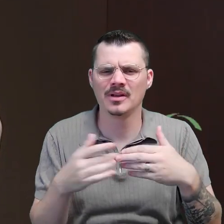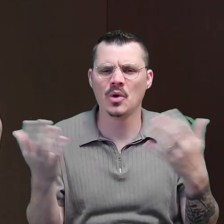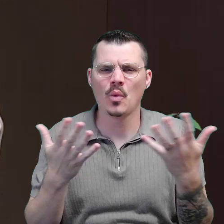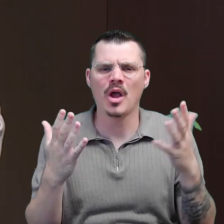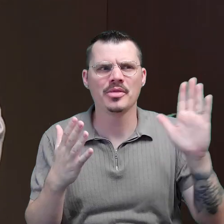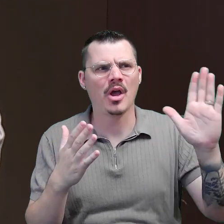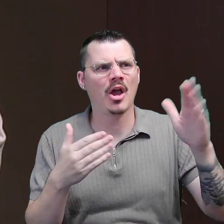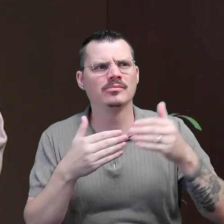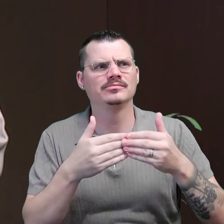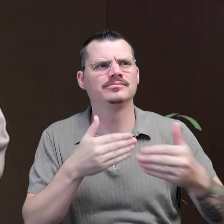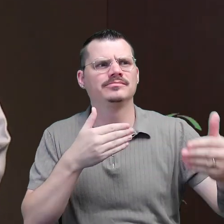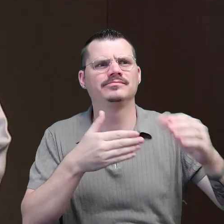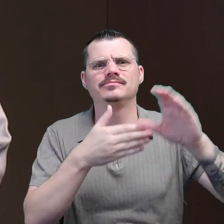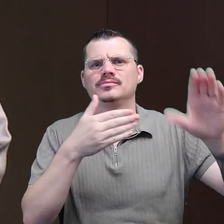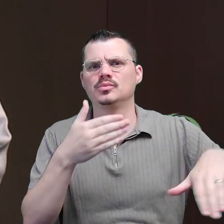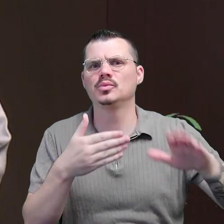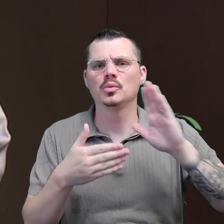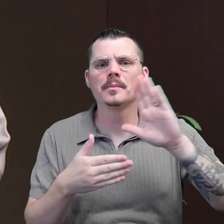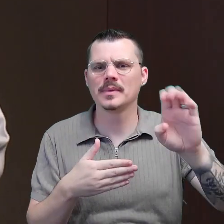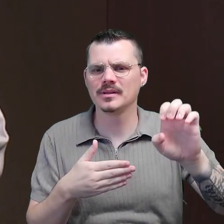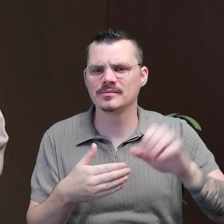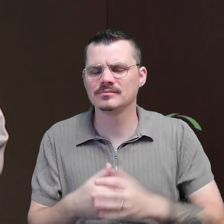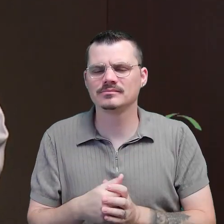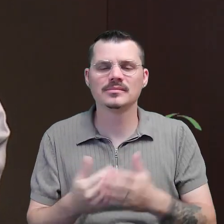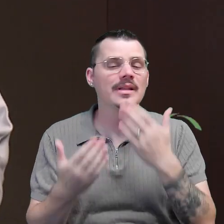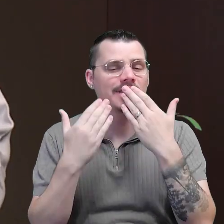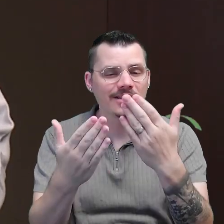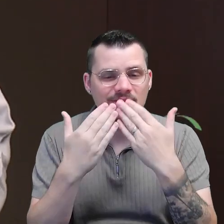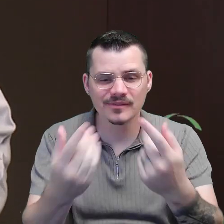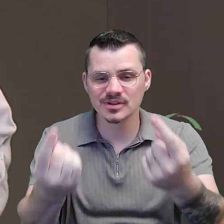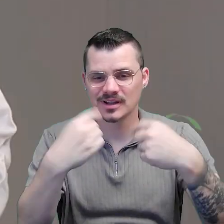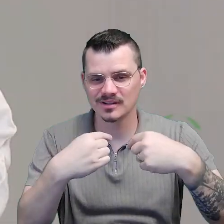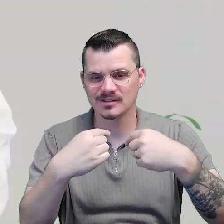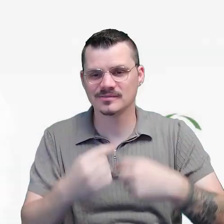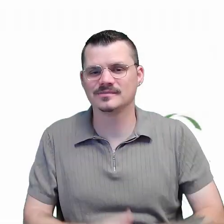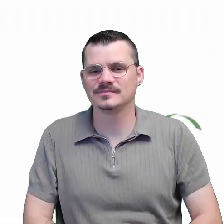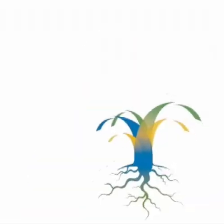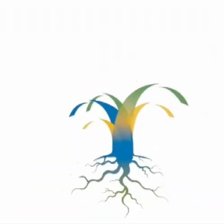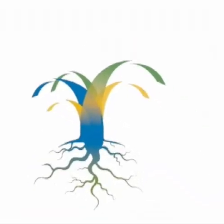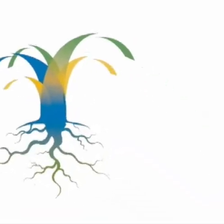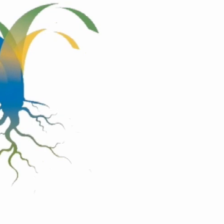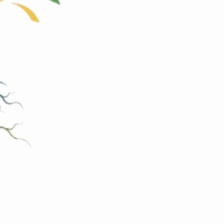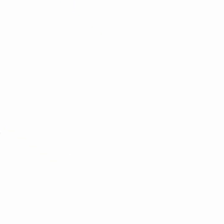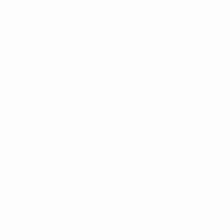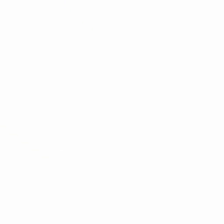what their original prognosis might be. Thank you so much for attending.